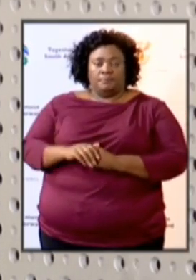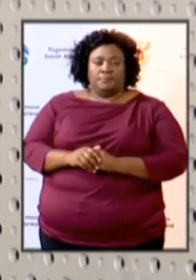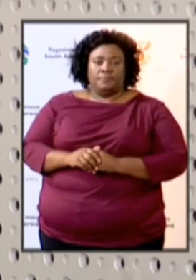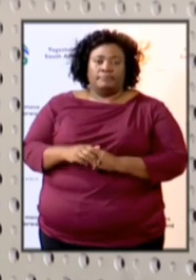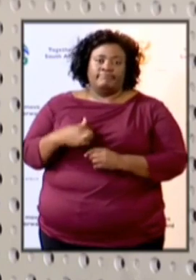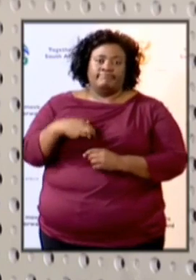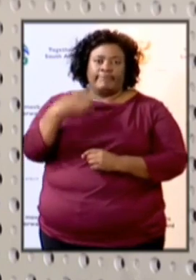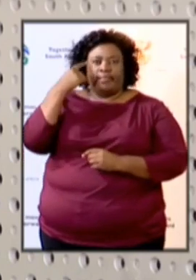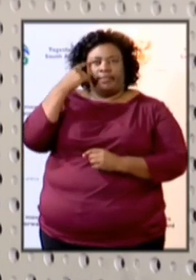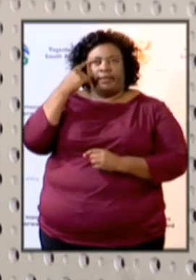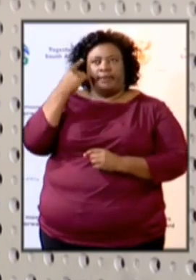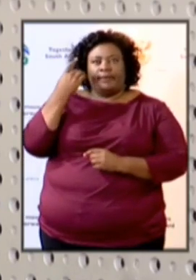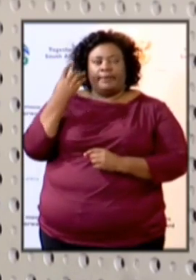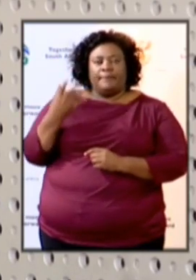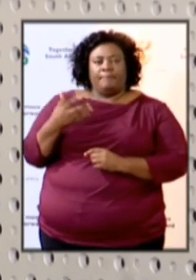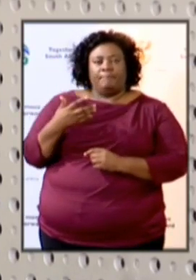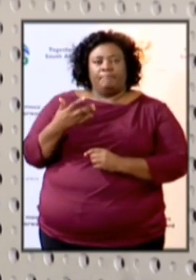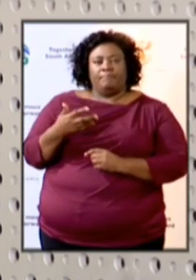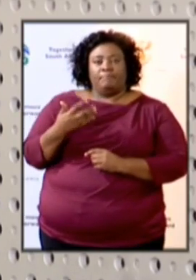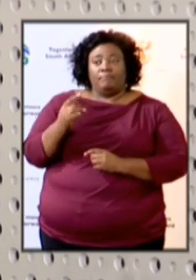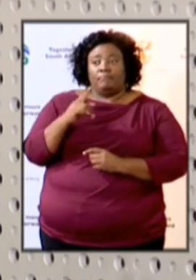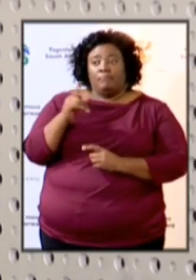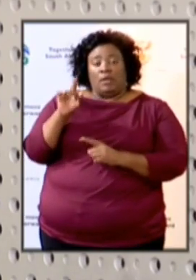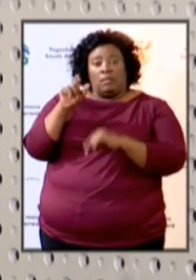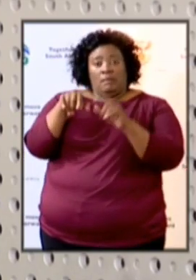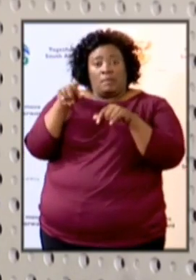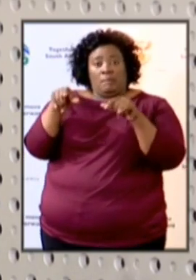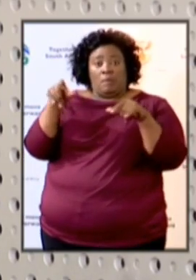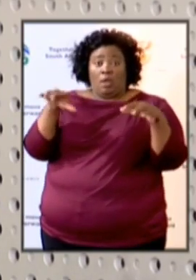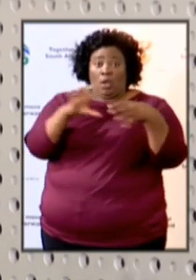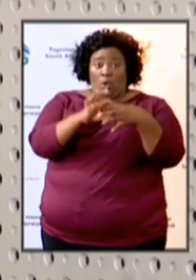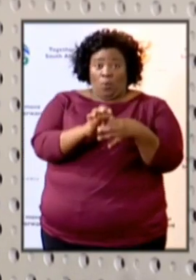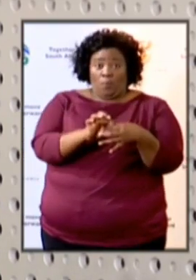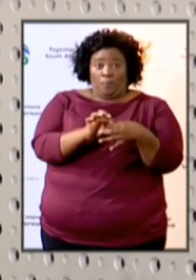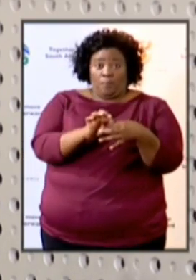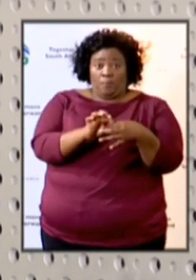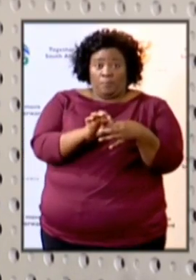I think to the people at home, Abasemakhaya,